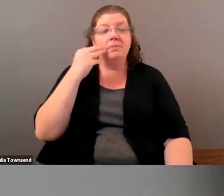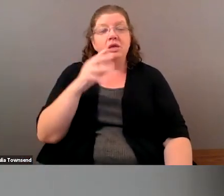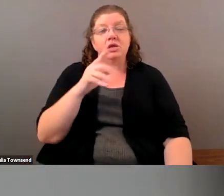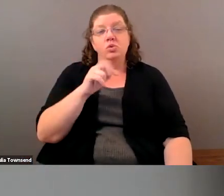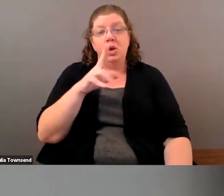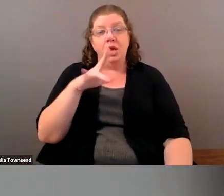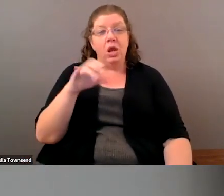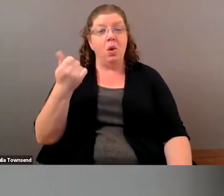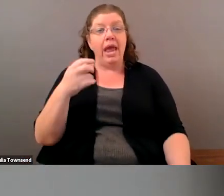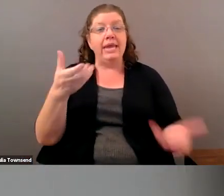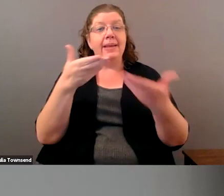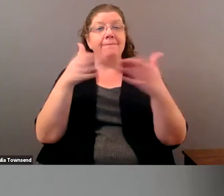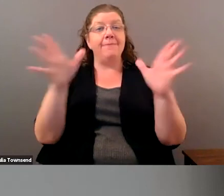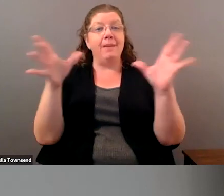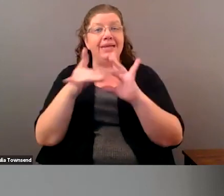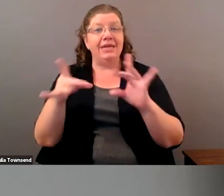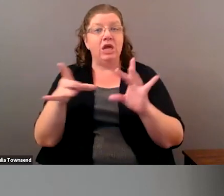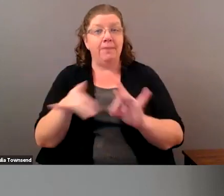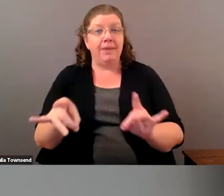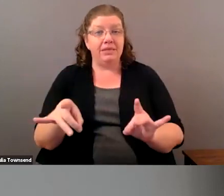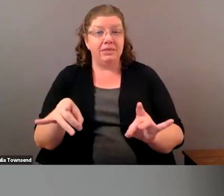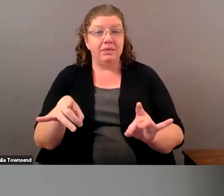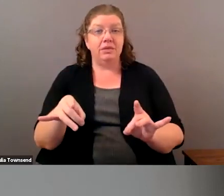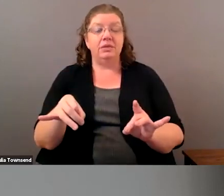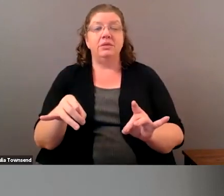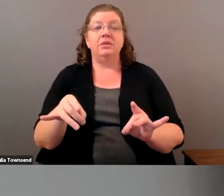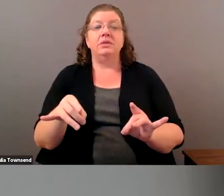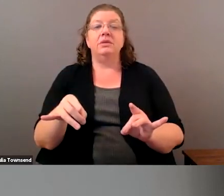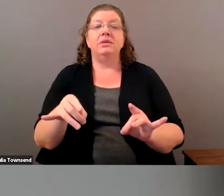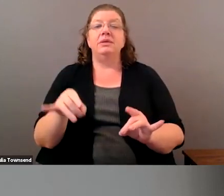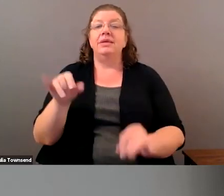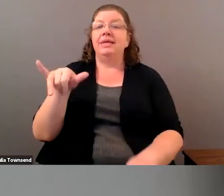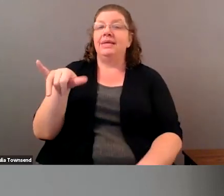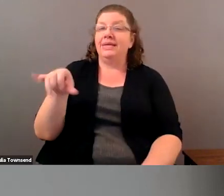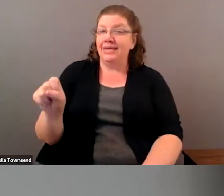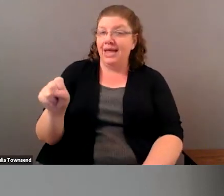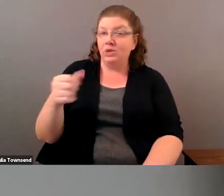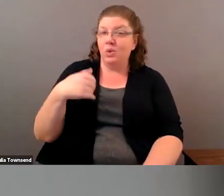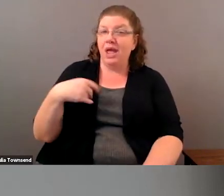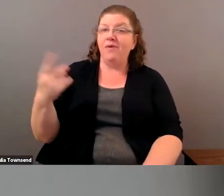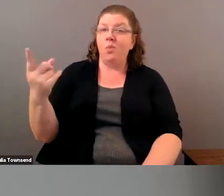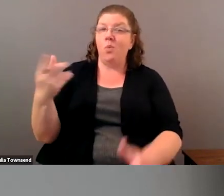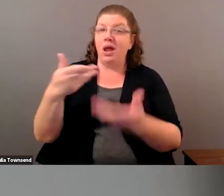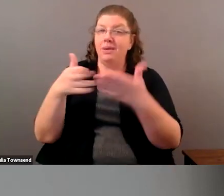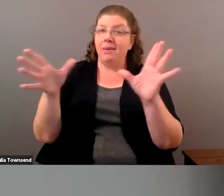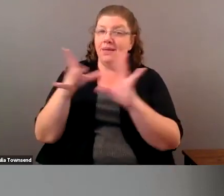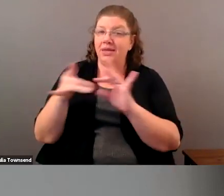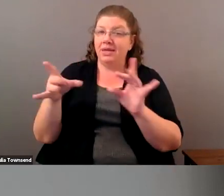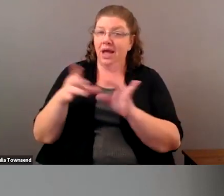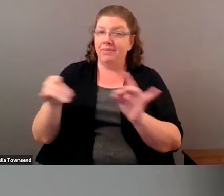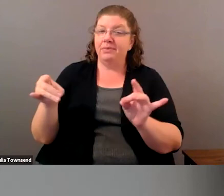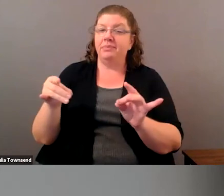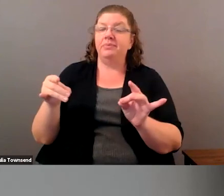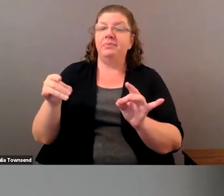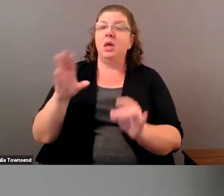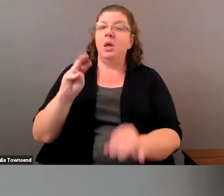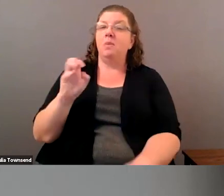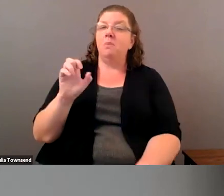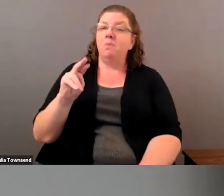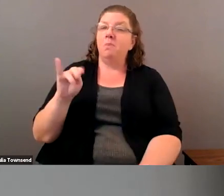public comments on this item? Yes, President Ford, we have one public comment. Ms. Moni